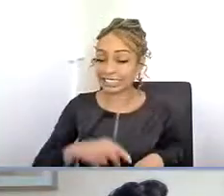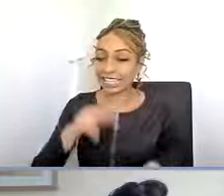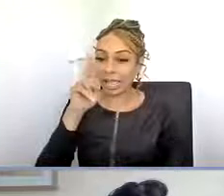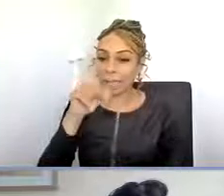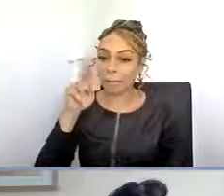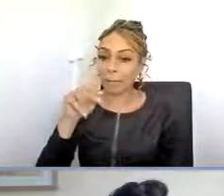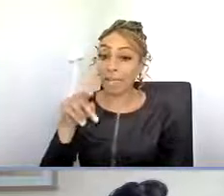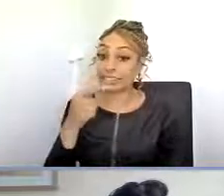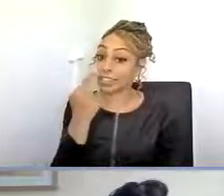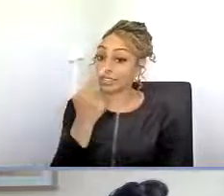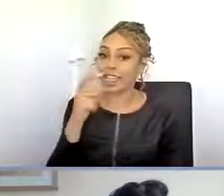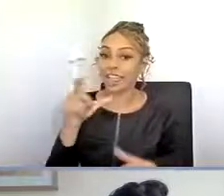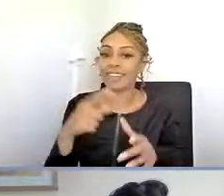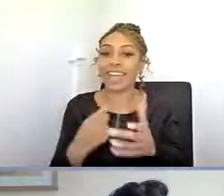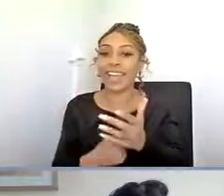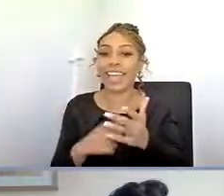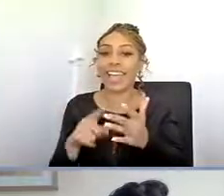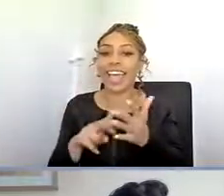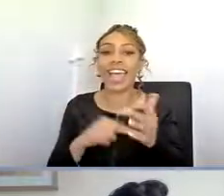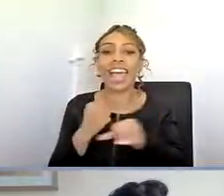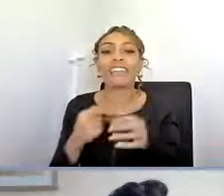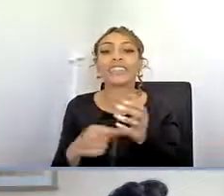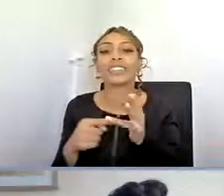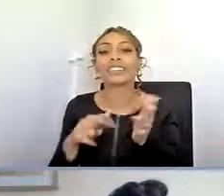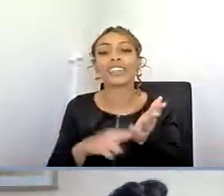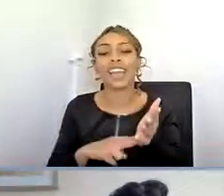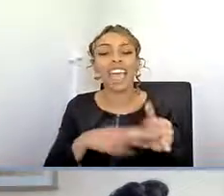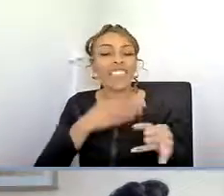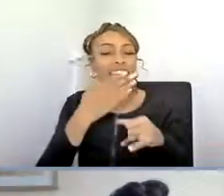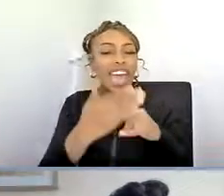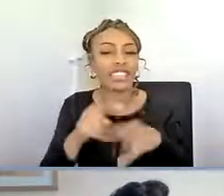by Carrington just at the end of her time at the Slade.